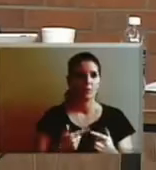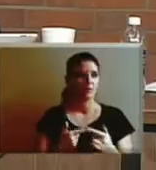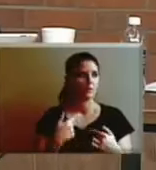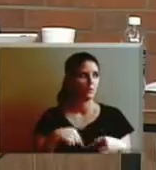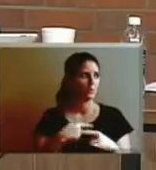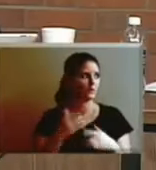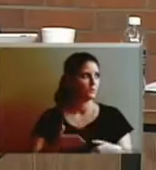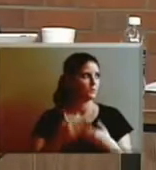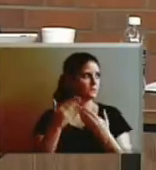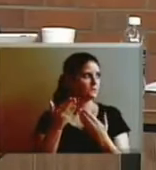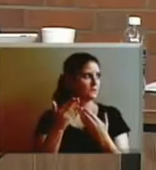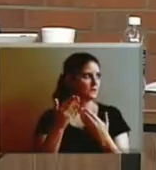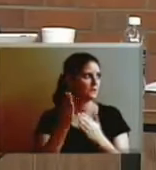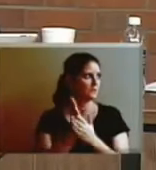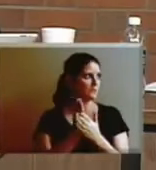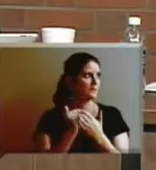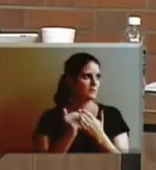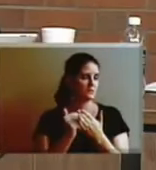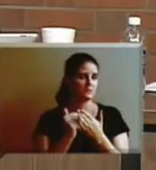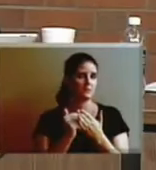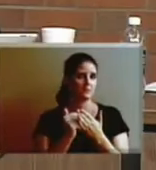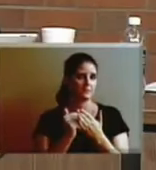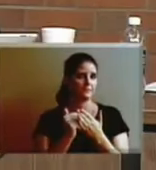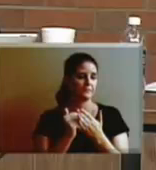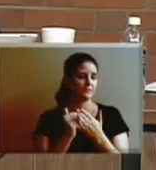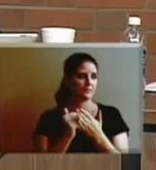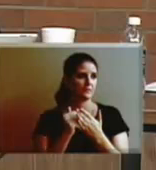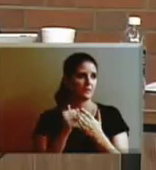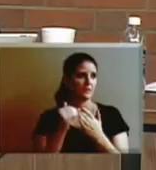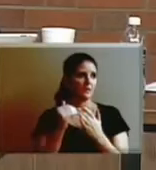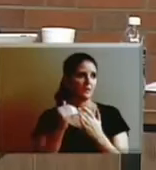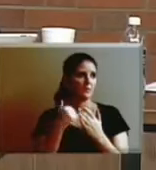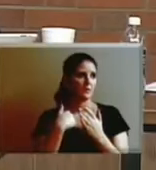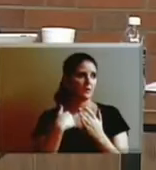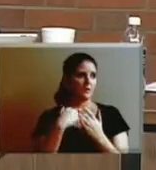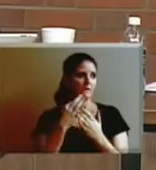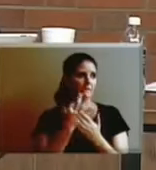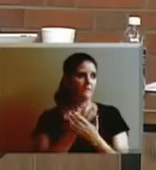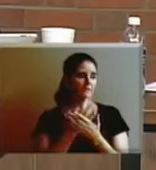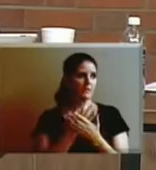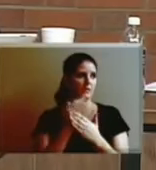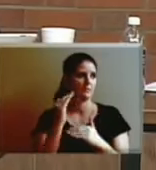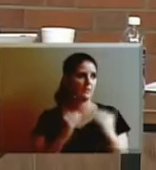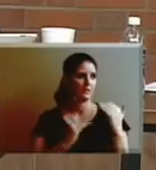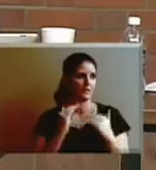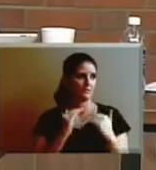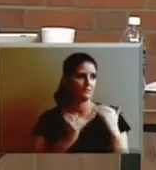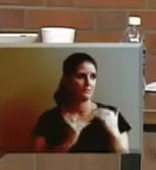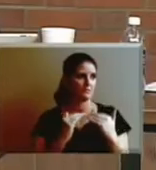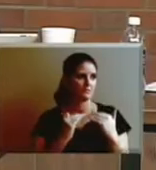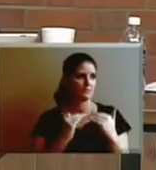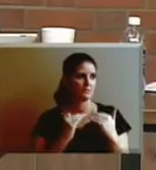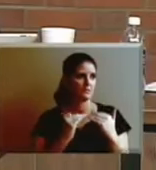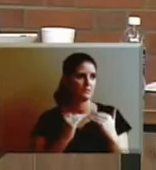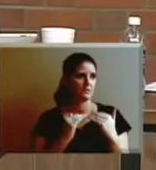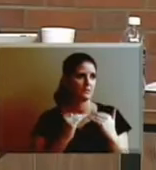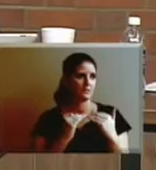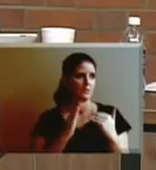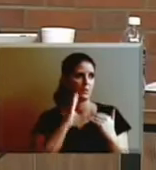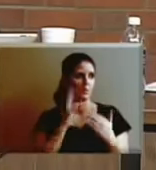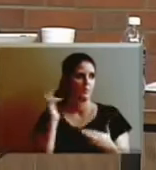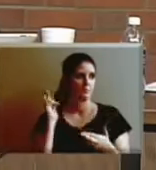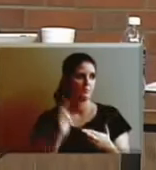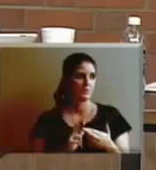costs. What will happen is the fund balance, the contingency fund, will be